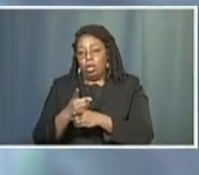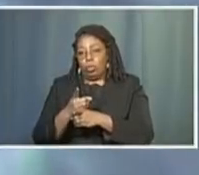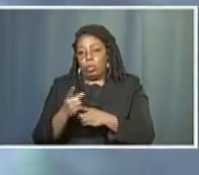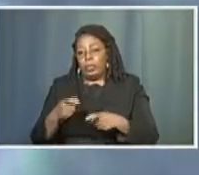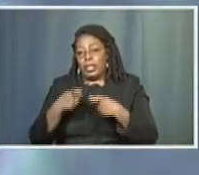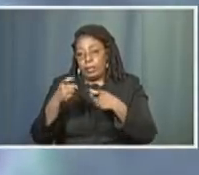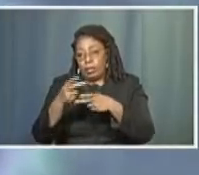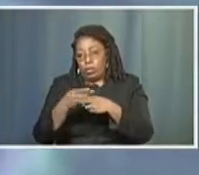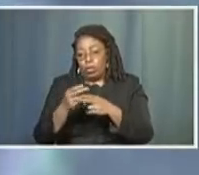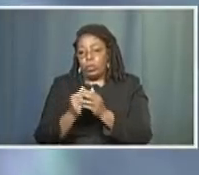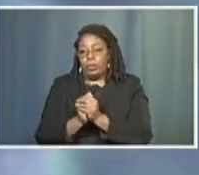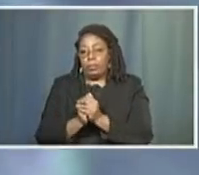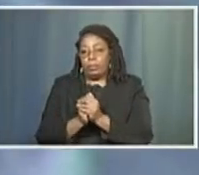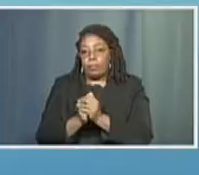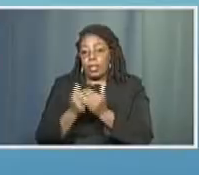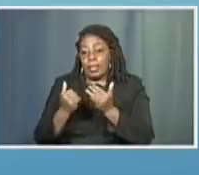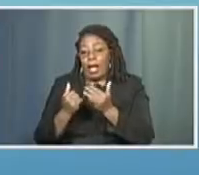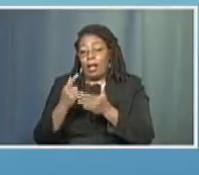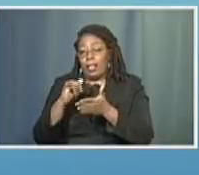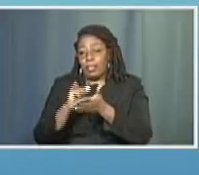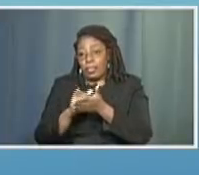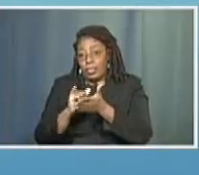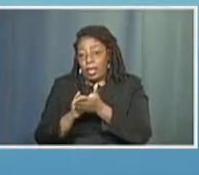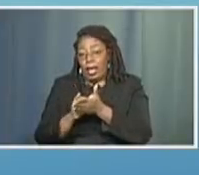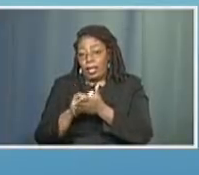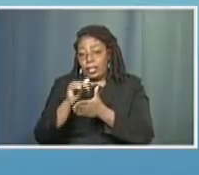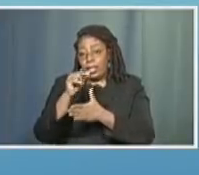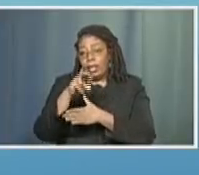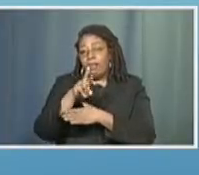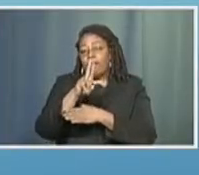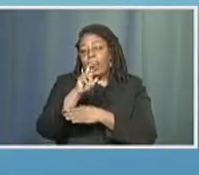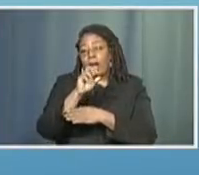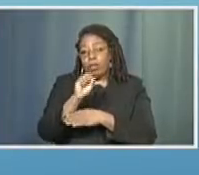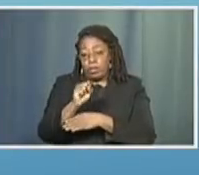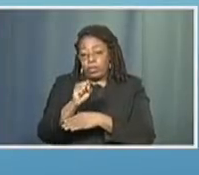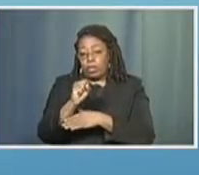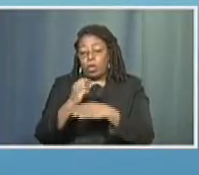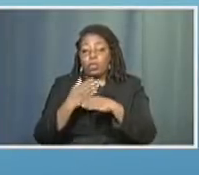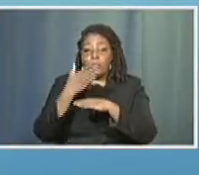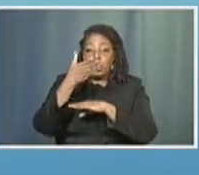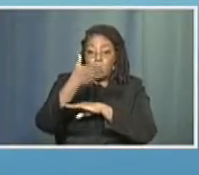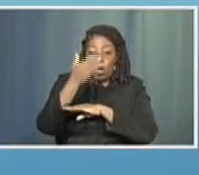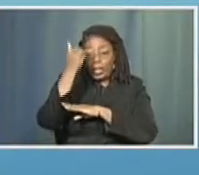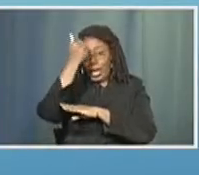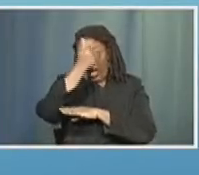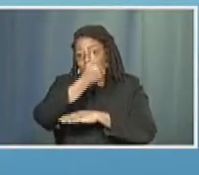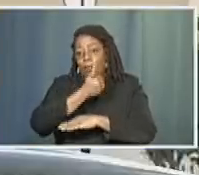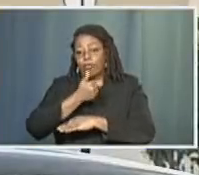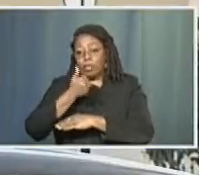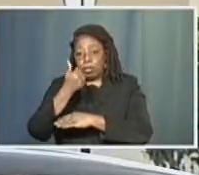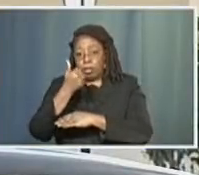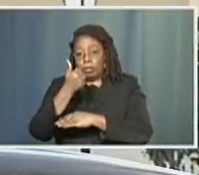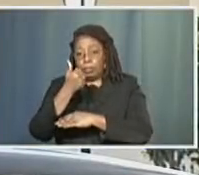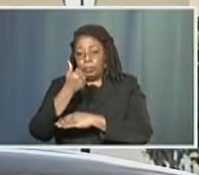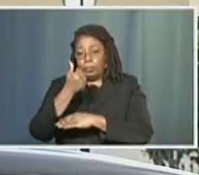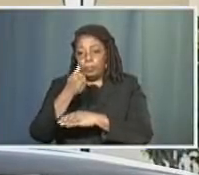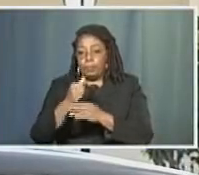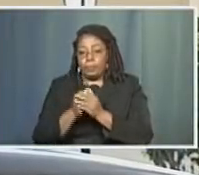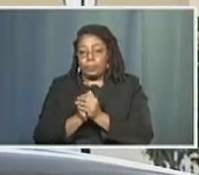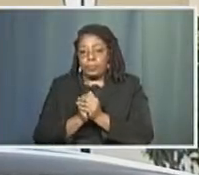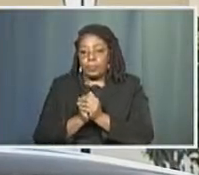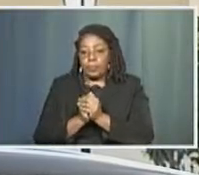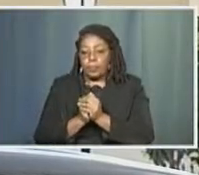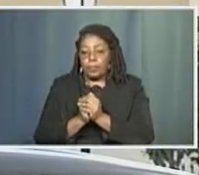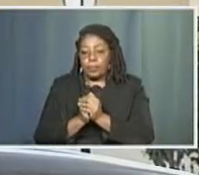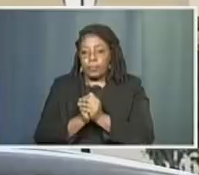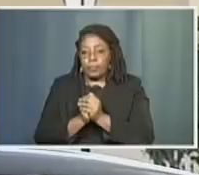With the virus spreading beyond Africa, the World Health Organization has criticized that targeting that continent attacks global solidarity,